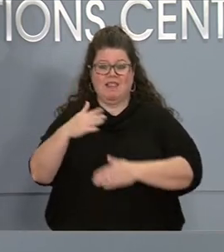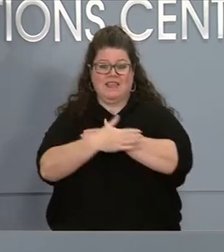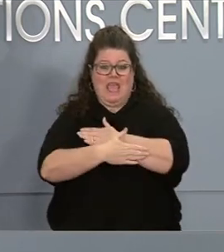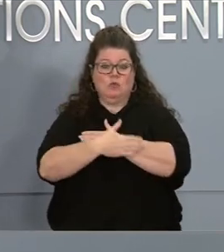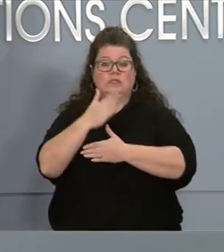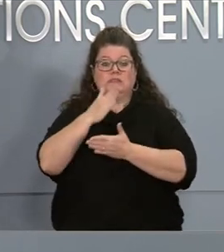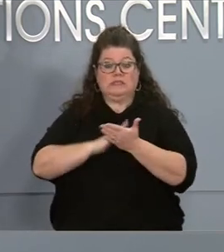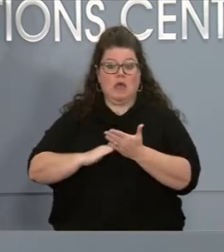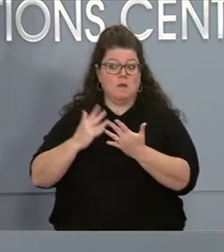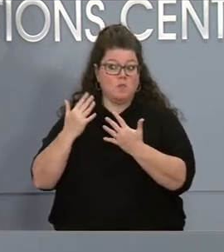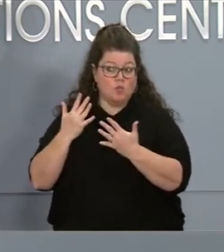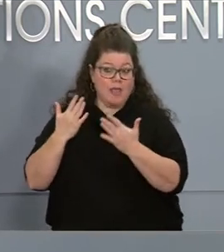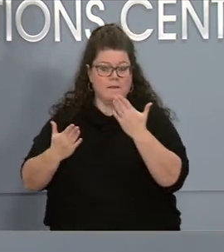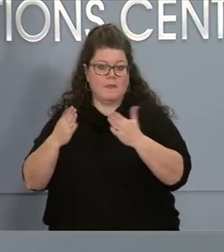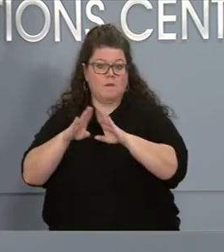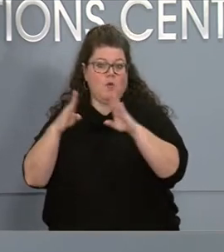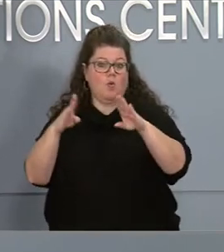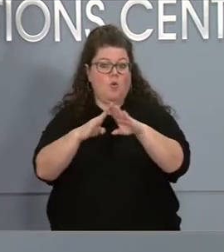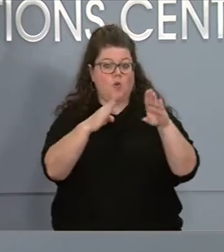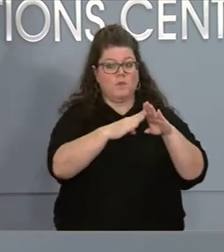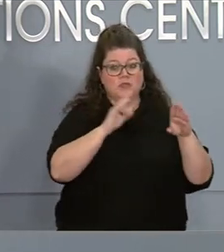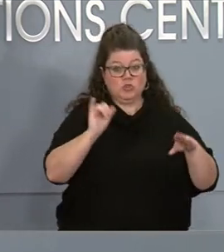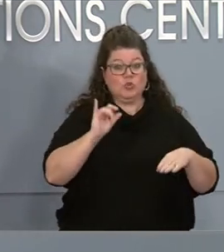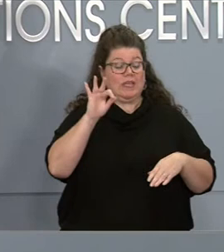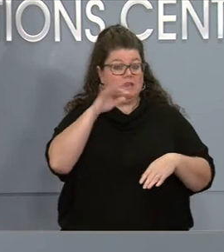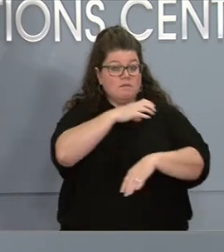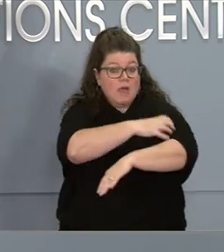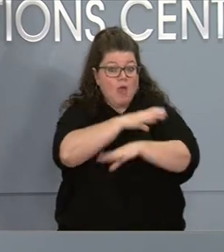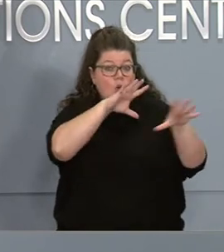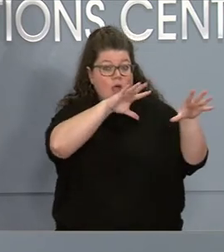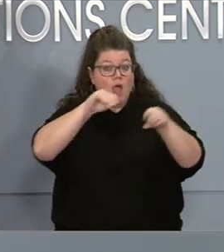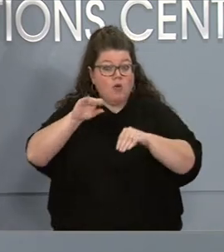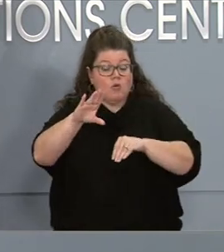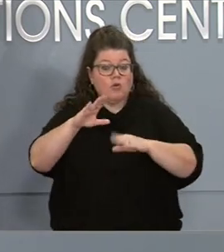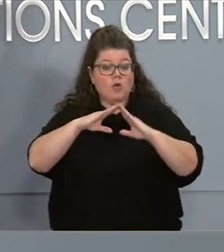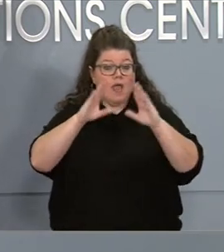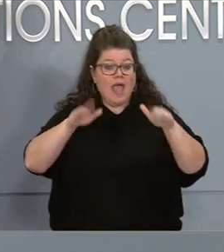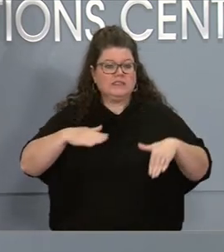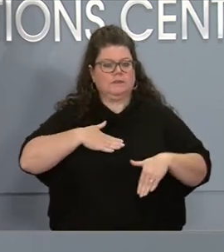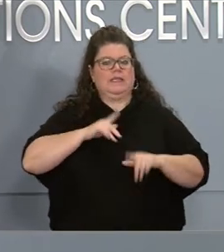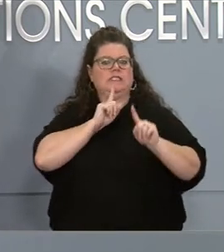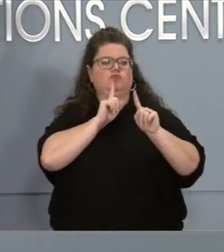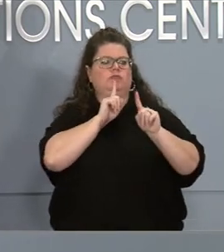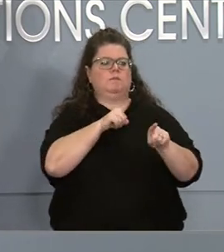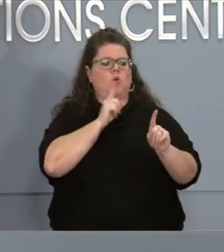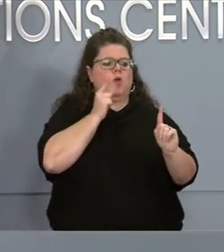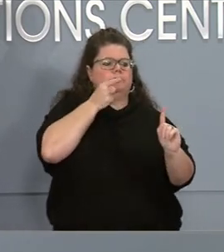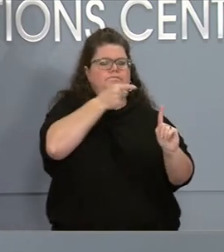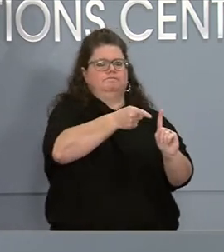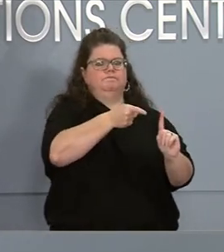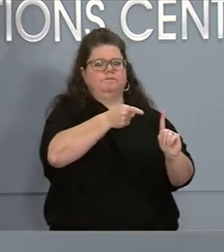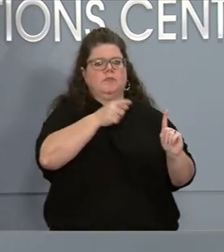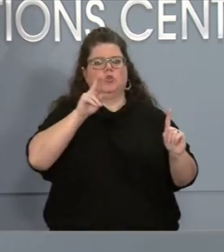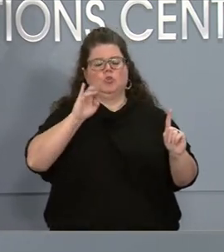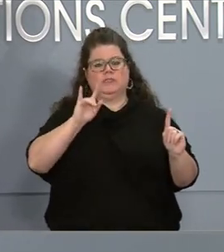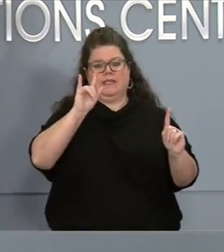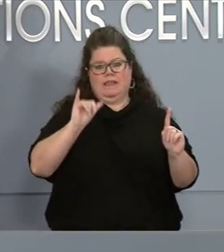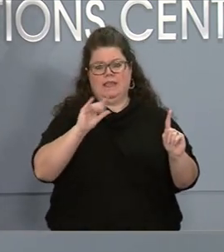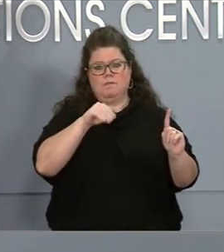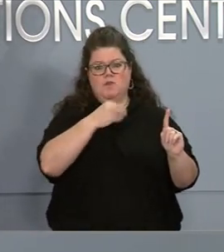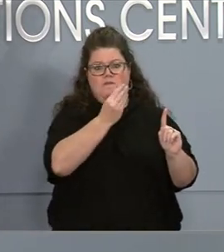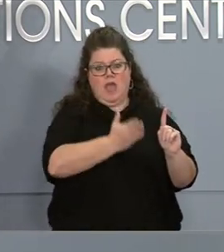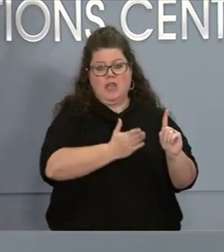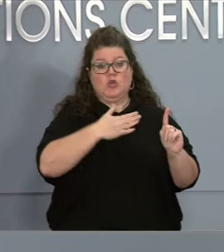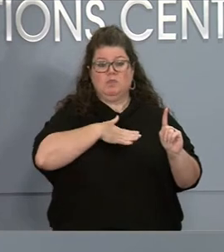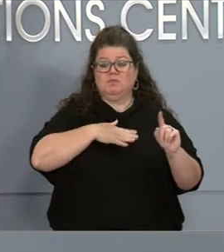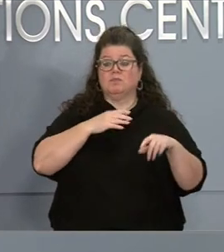on standby throughout the state. If your power goes out, we remind you to report that directly to your electric utility provider. Please don't